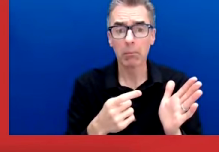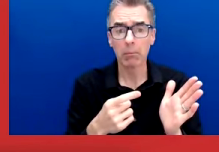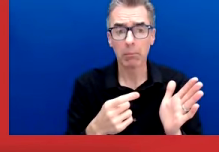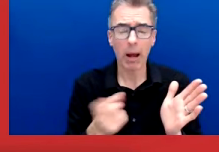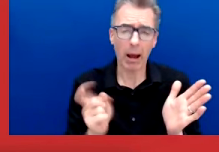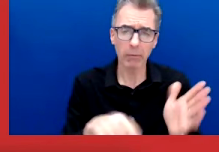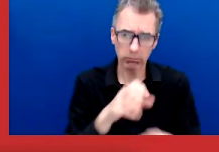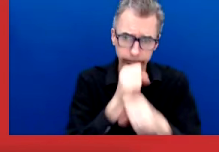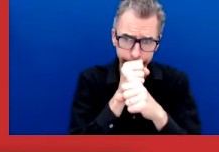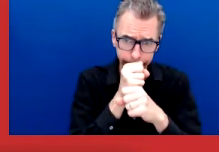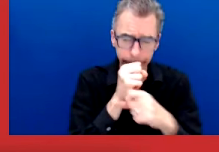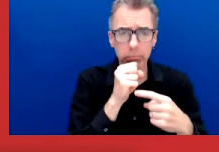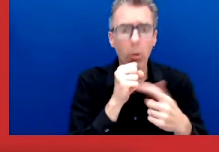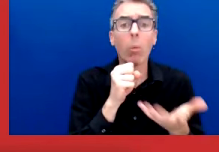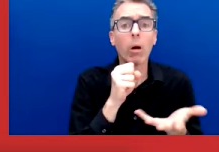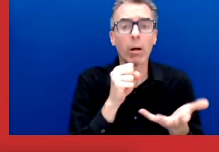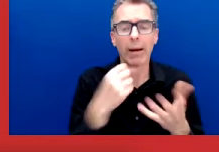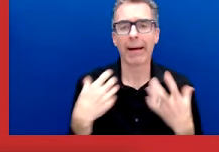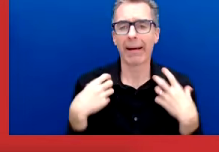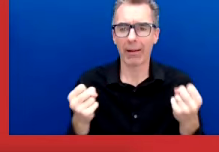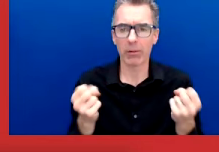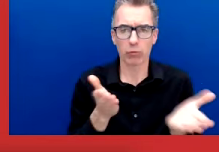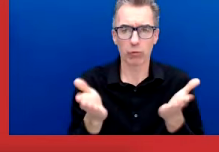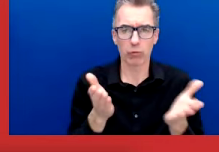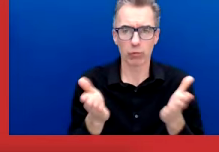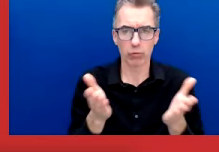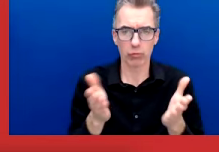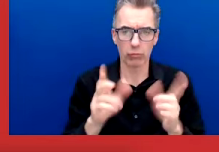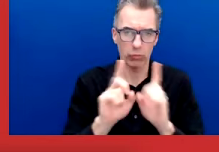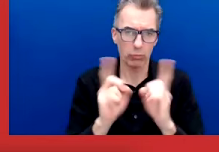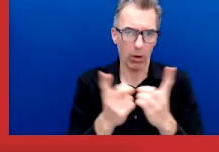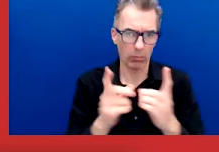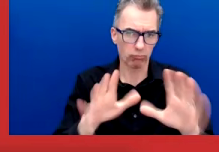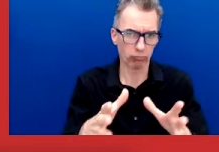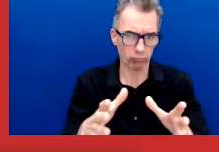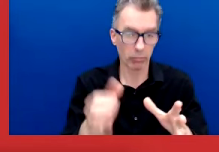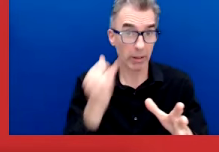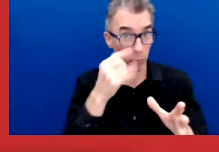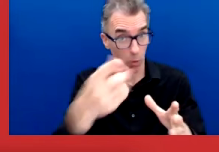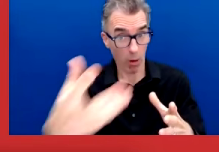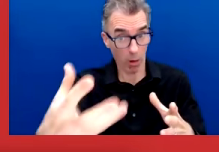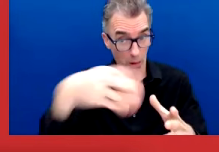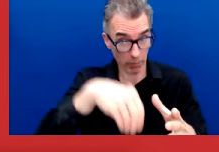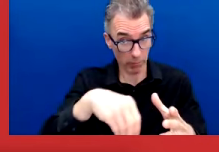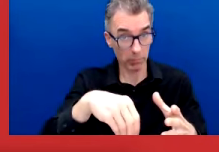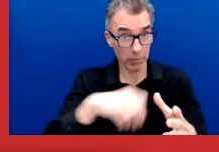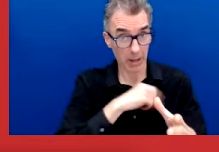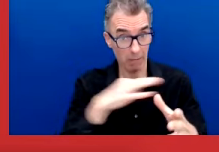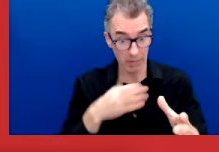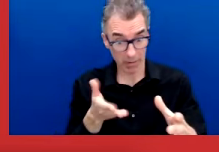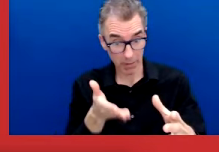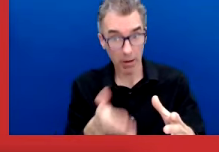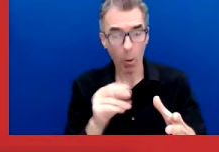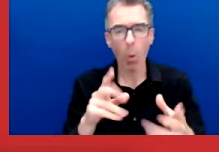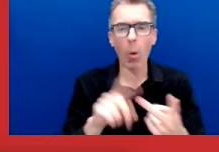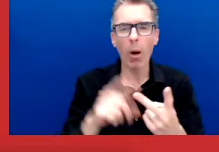there, and that is within our health services. So if you're a health services staff member or mental